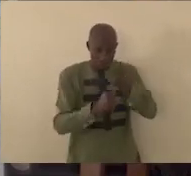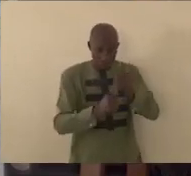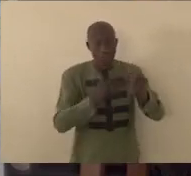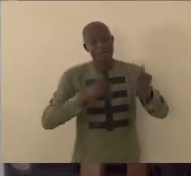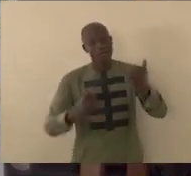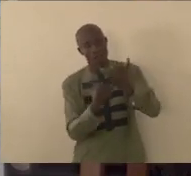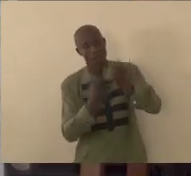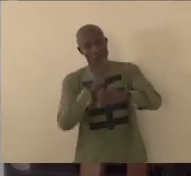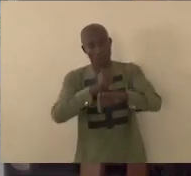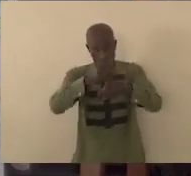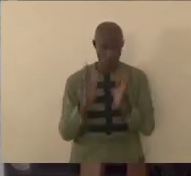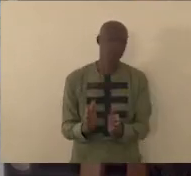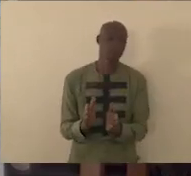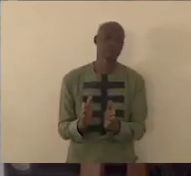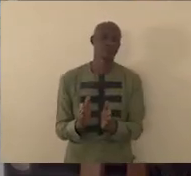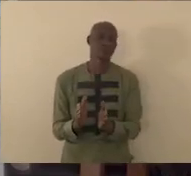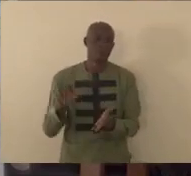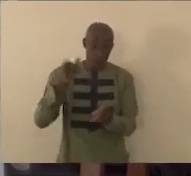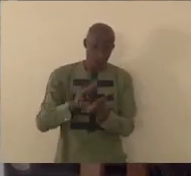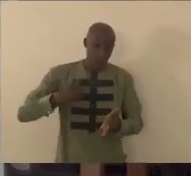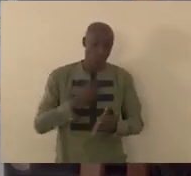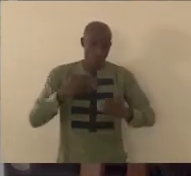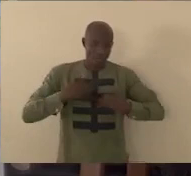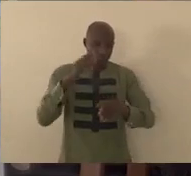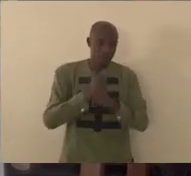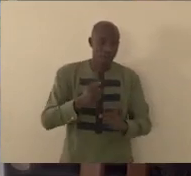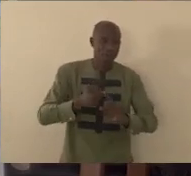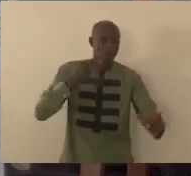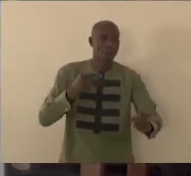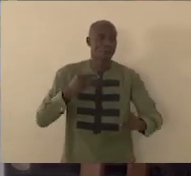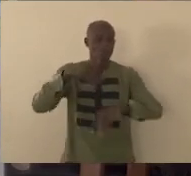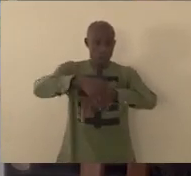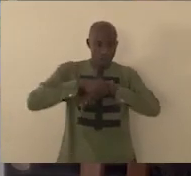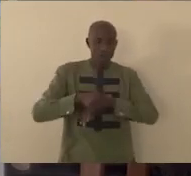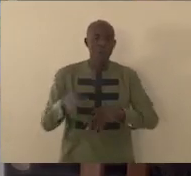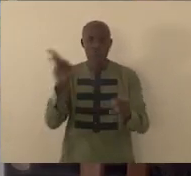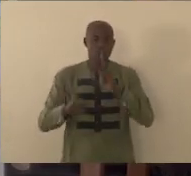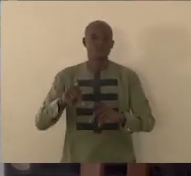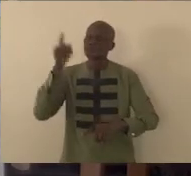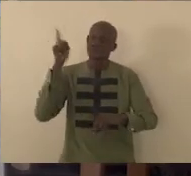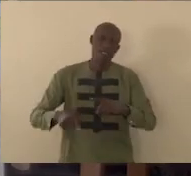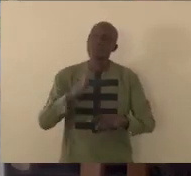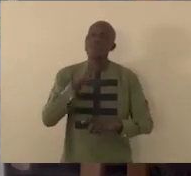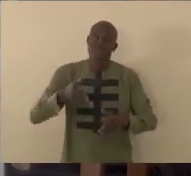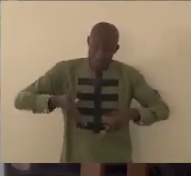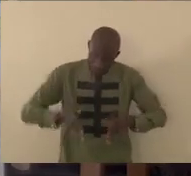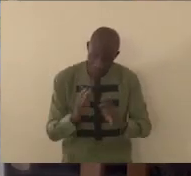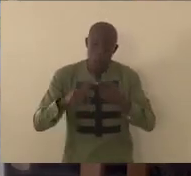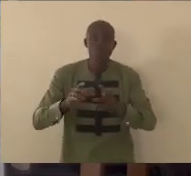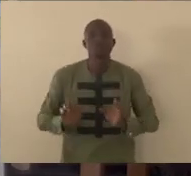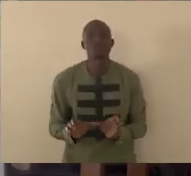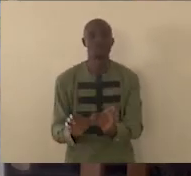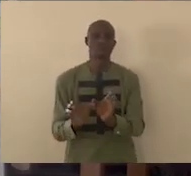senior and junior workers in the civil service that we have inherited from the colonial days cannot be allowed to